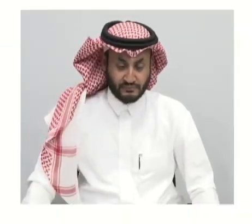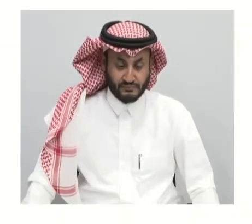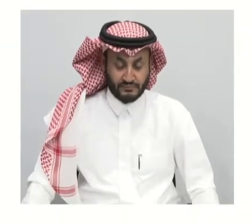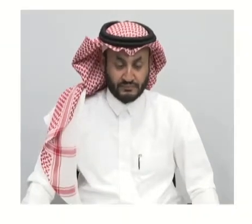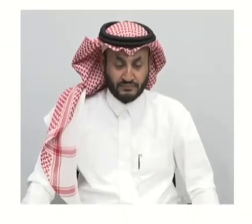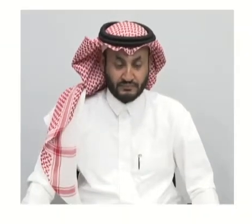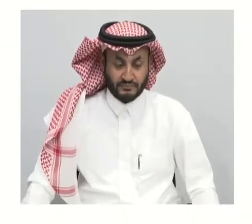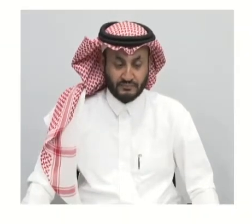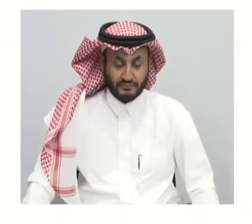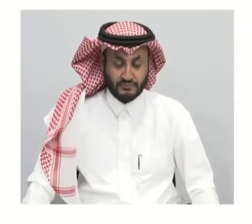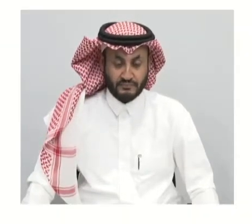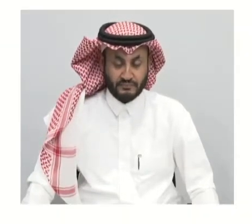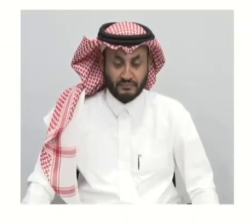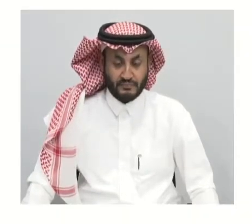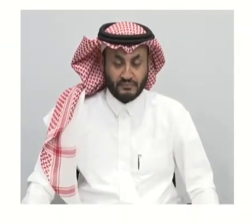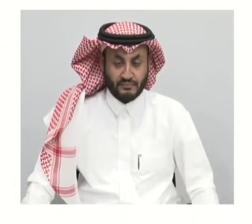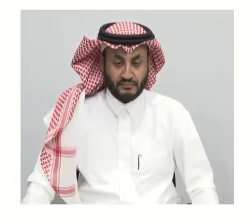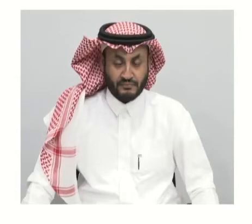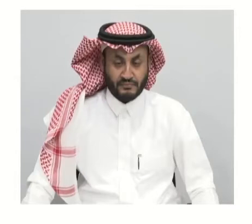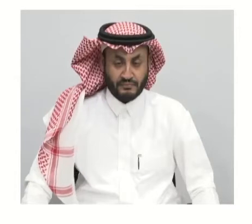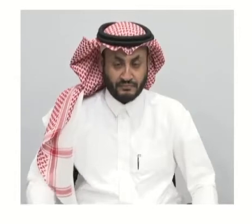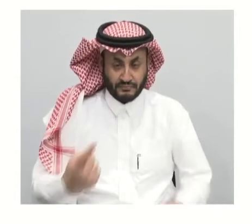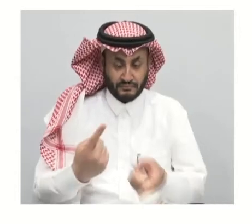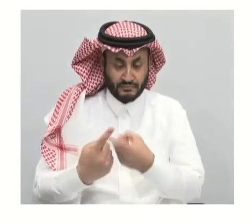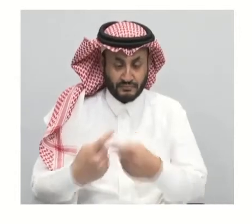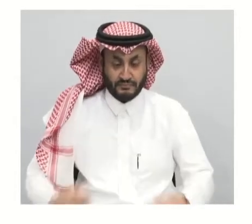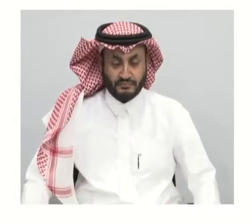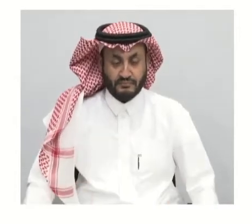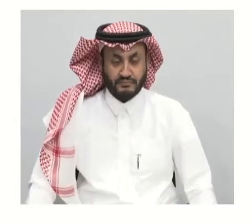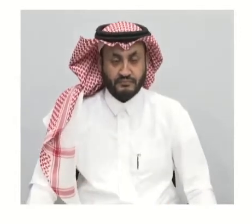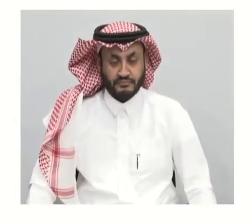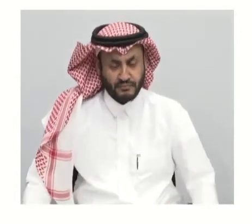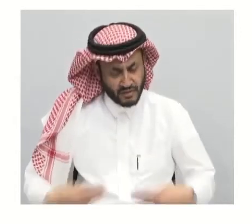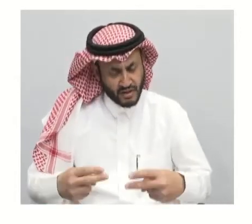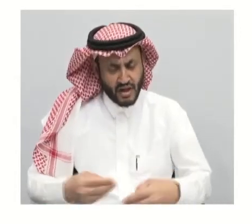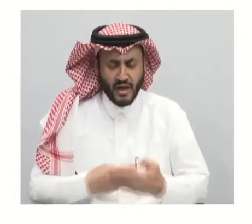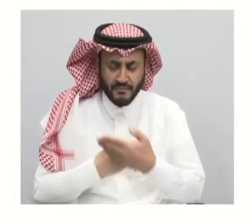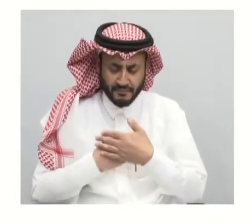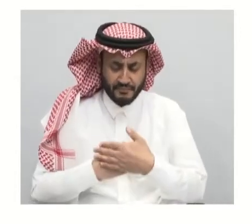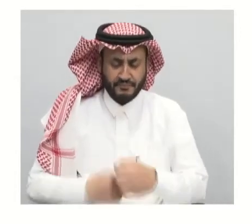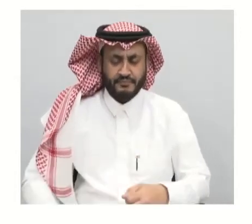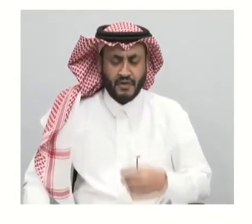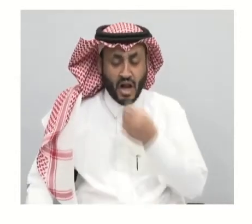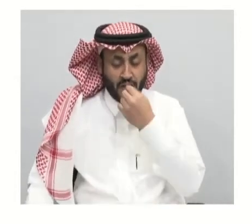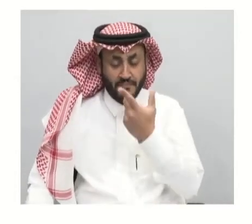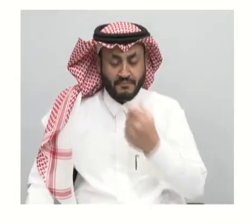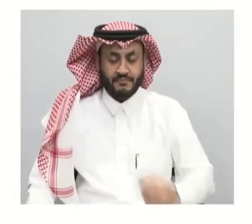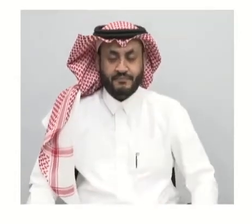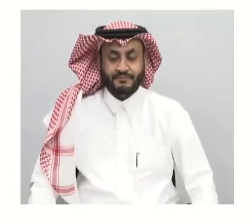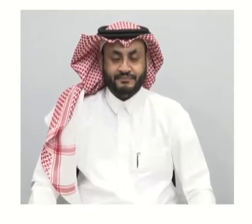here. Let's hear it again, Bismillah. One. Yes, thank you. They look delicious.